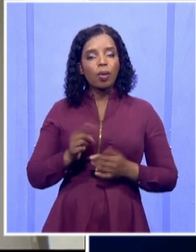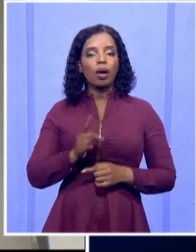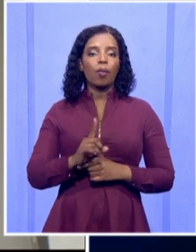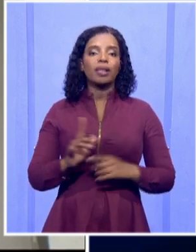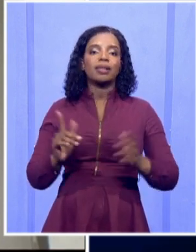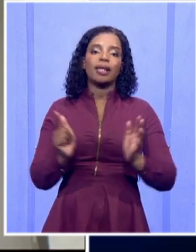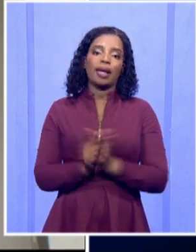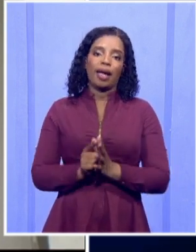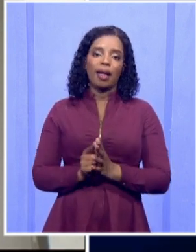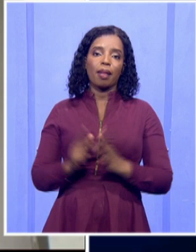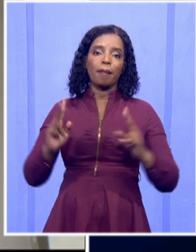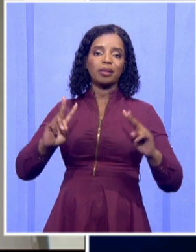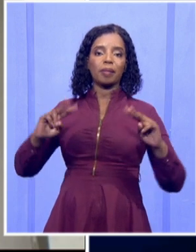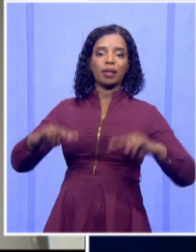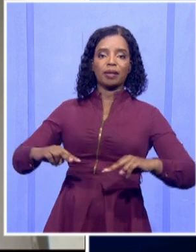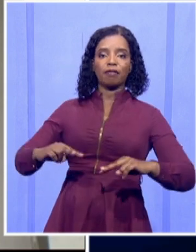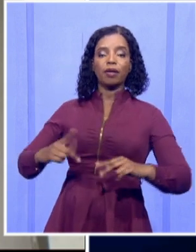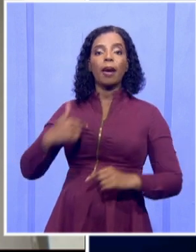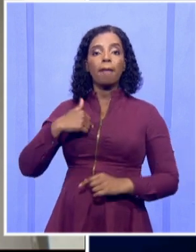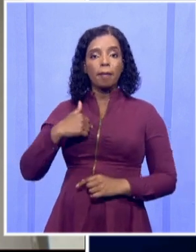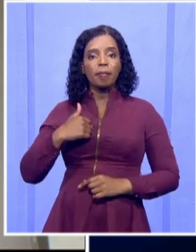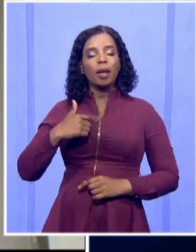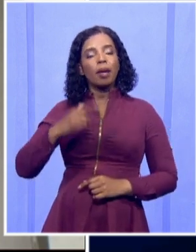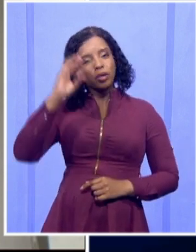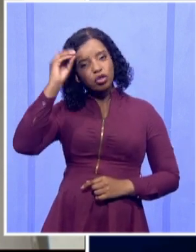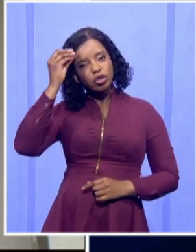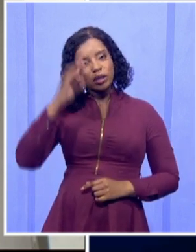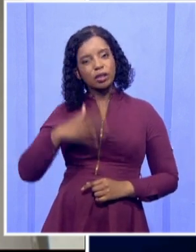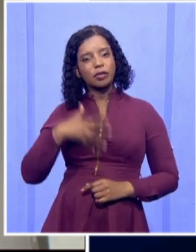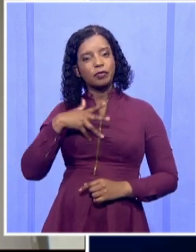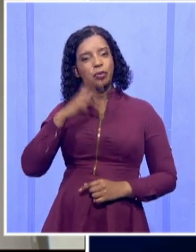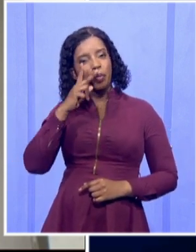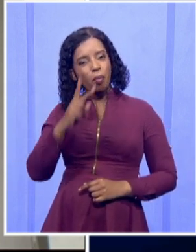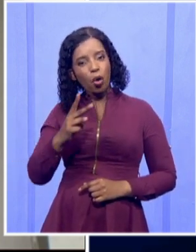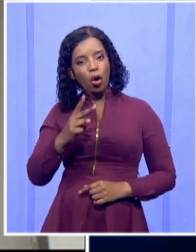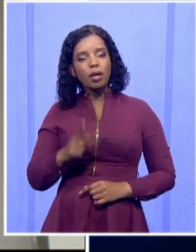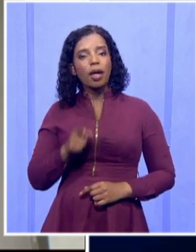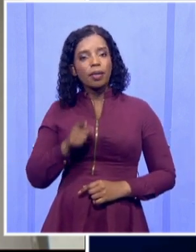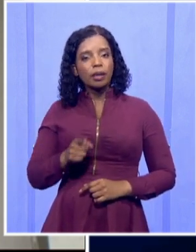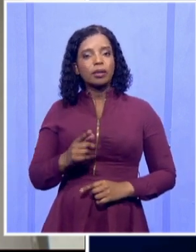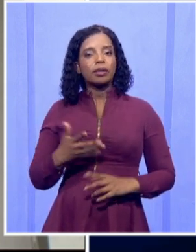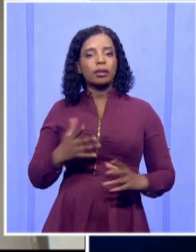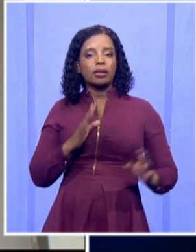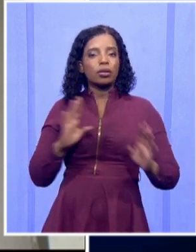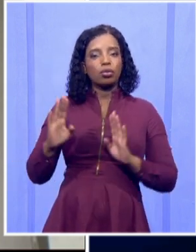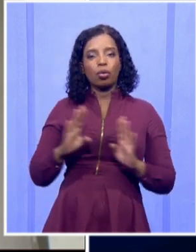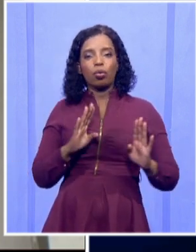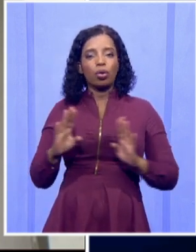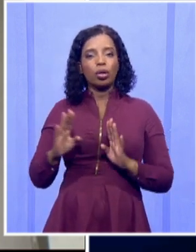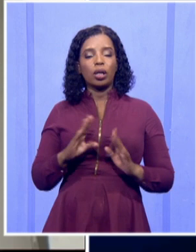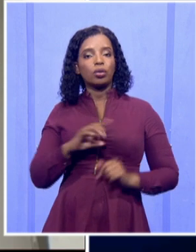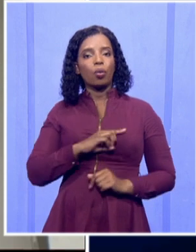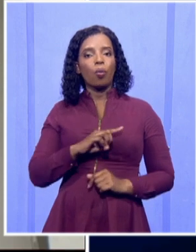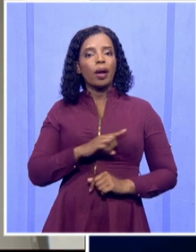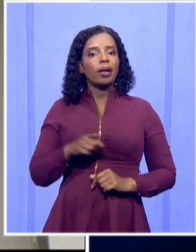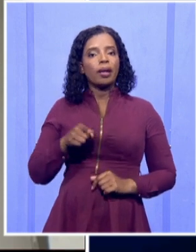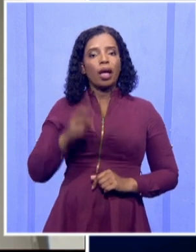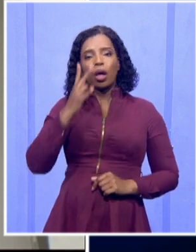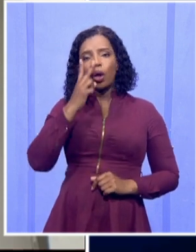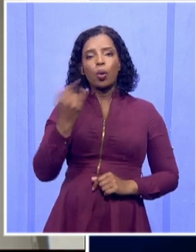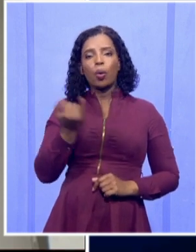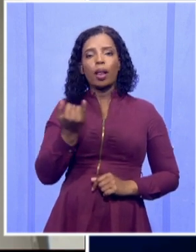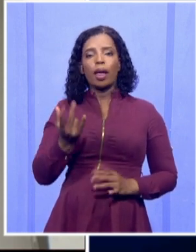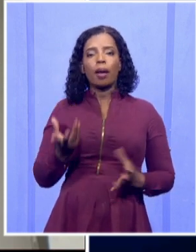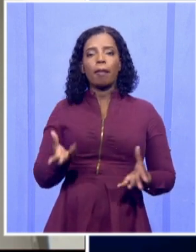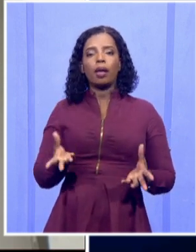test. I'm very interested to see insofar as the serious misconduct is concerned, because there it seems it's a softer test, because